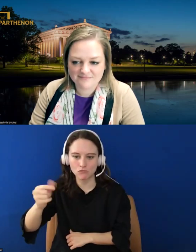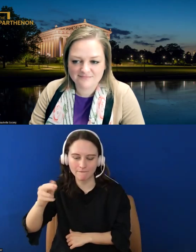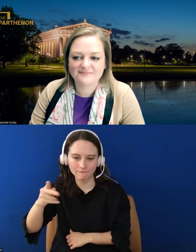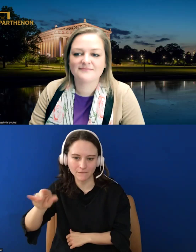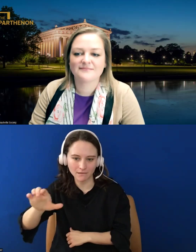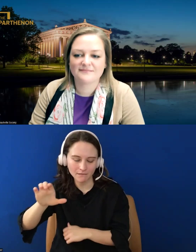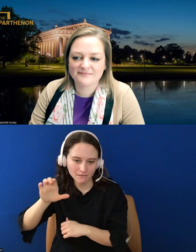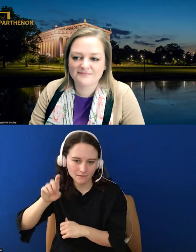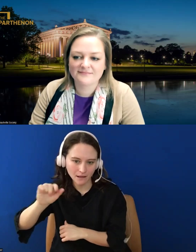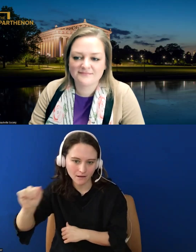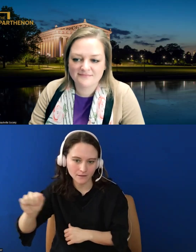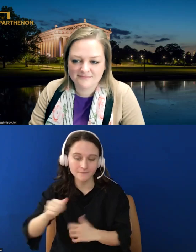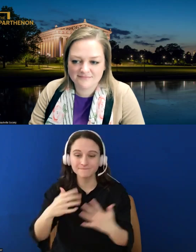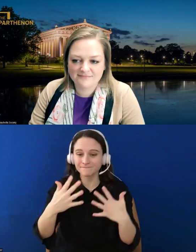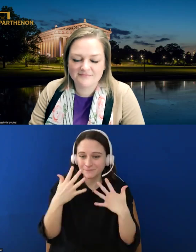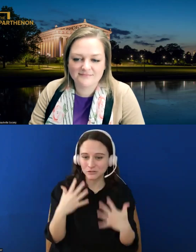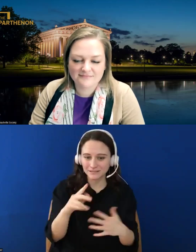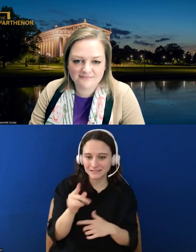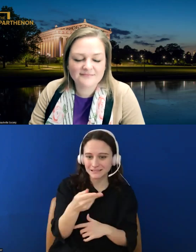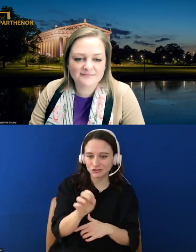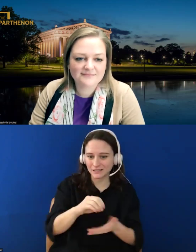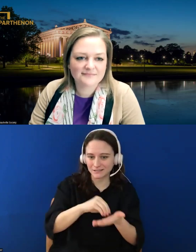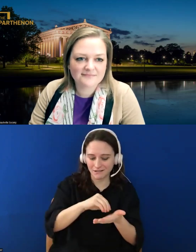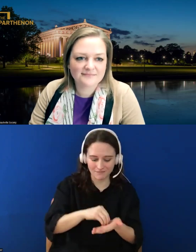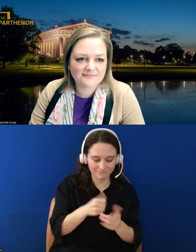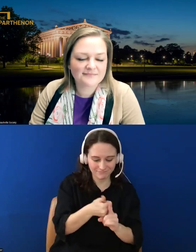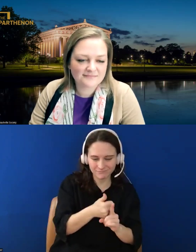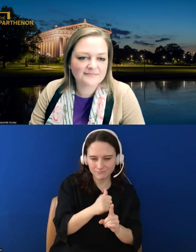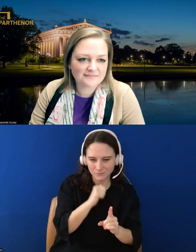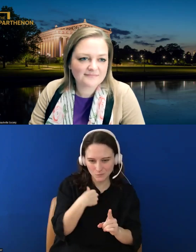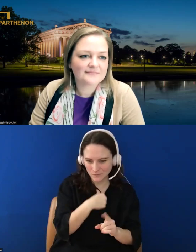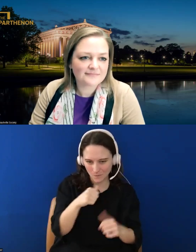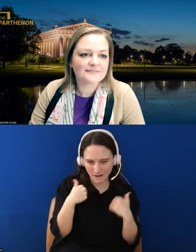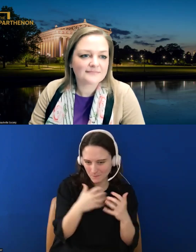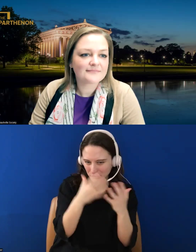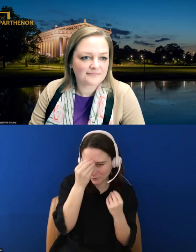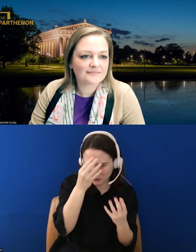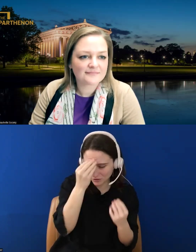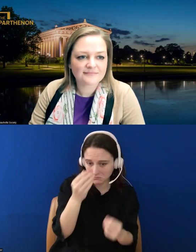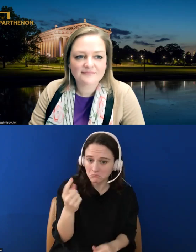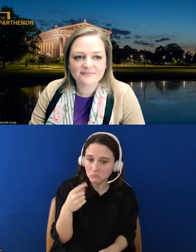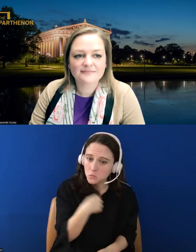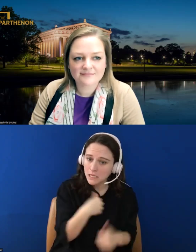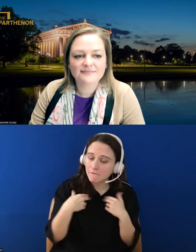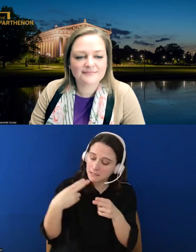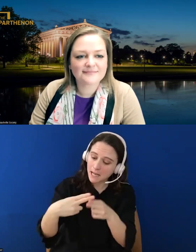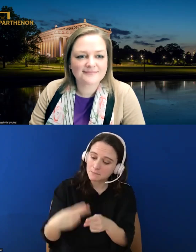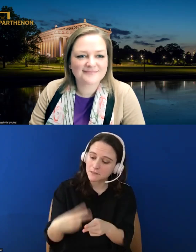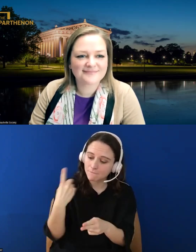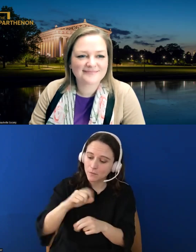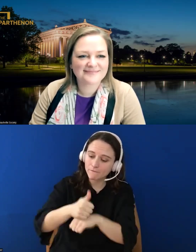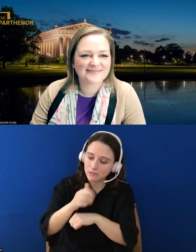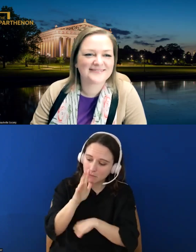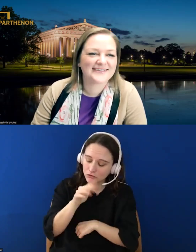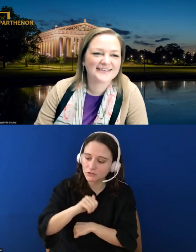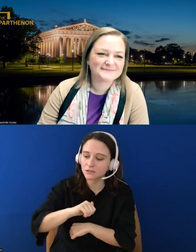documents, we cannot find much information, but we know the names of the founding mothers, the grandmothers.